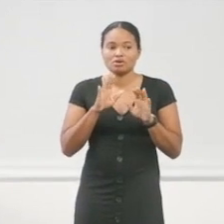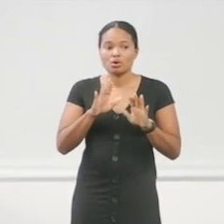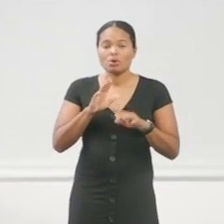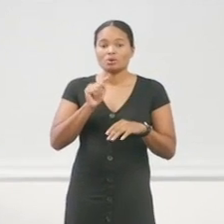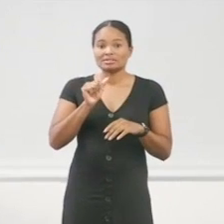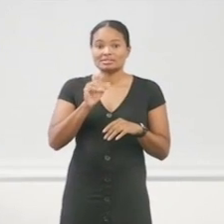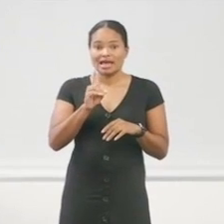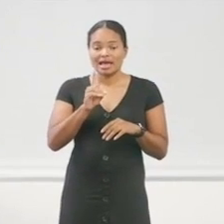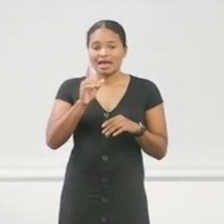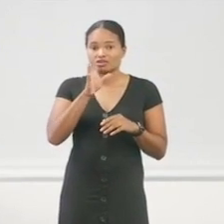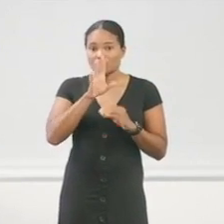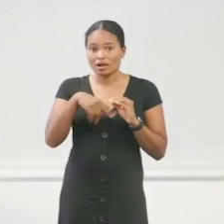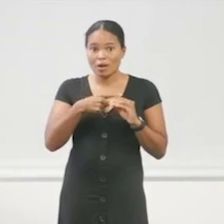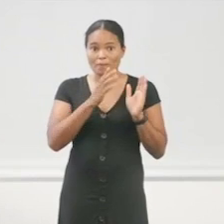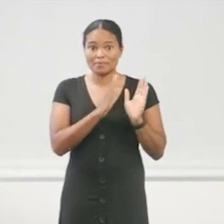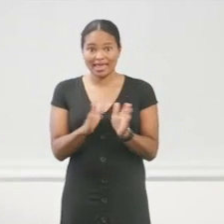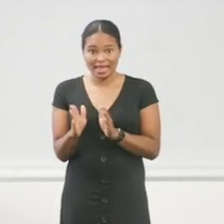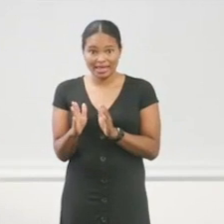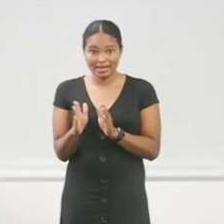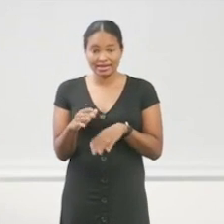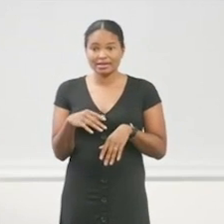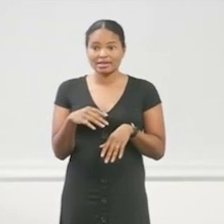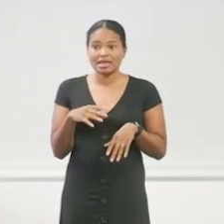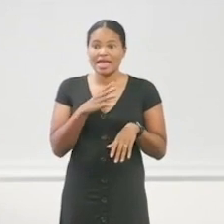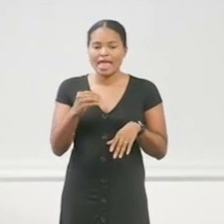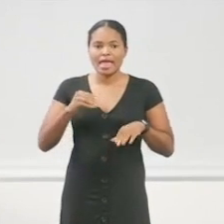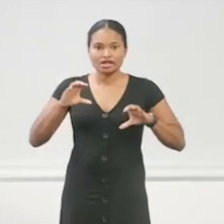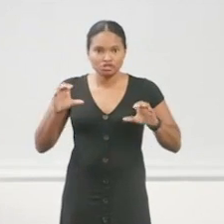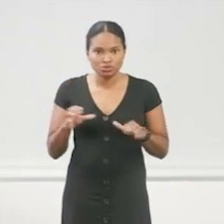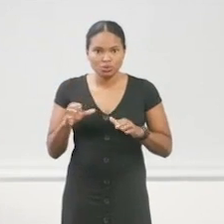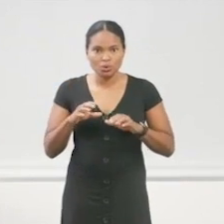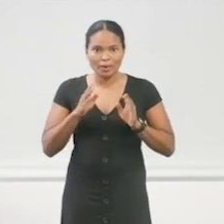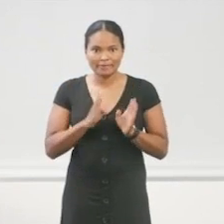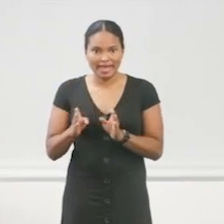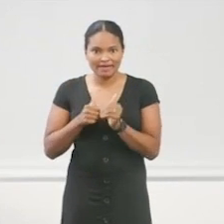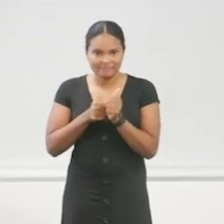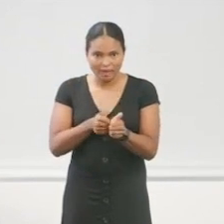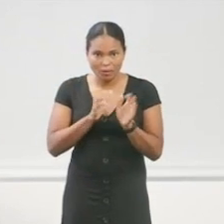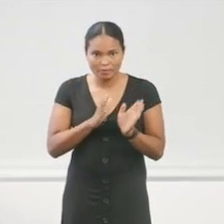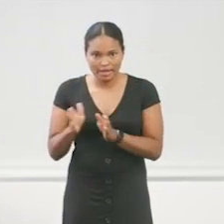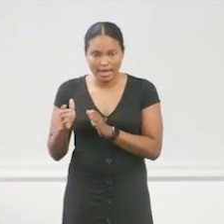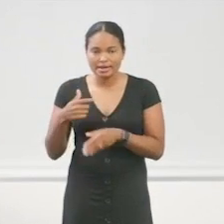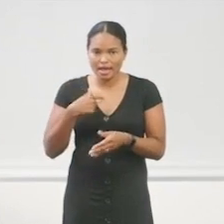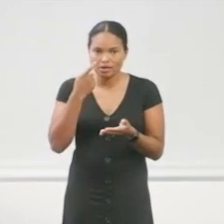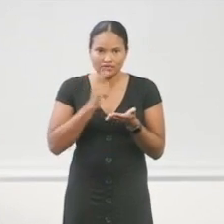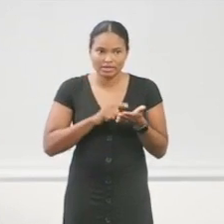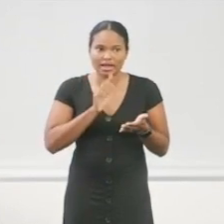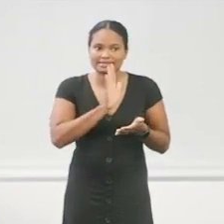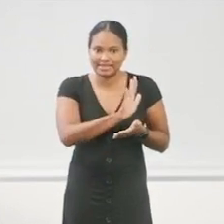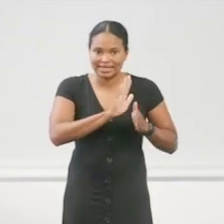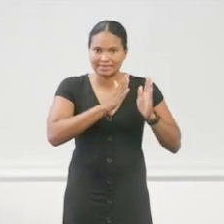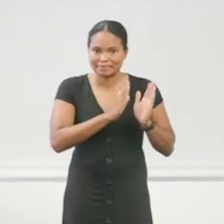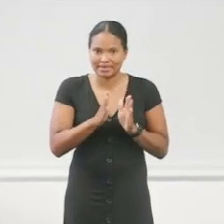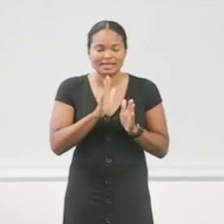talks about that plan and really being able to execute the plan, I recognize him and his entire team for just